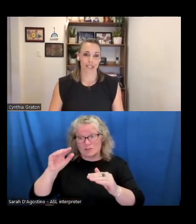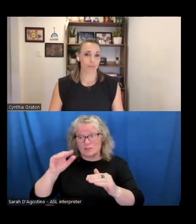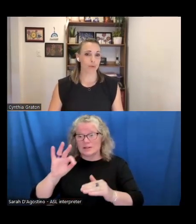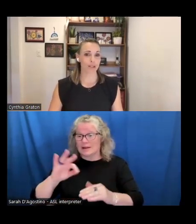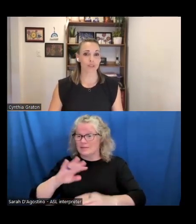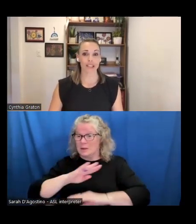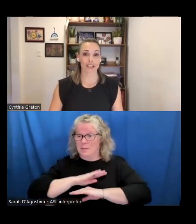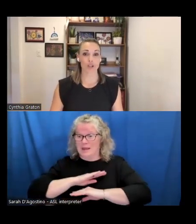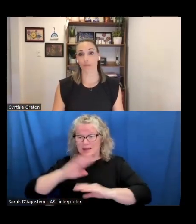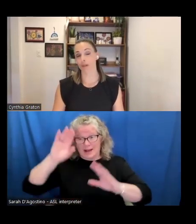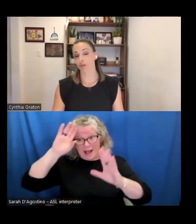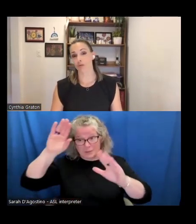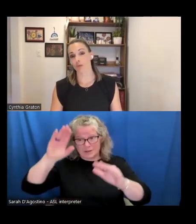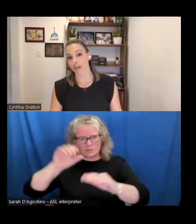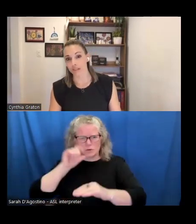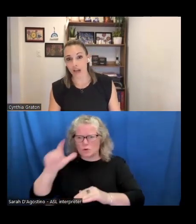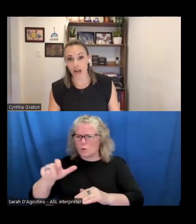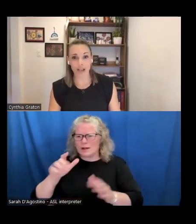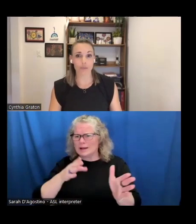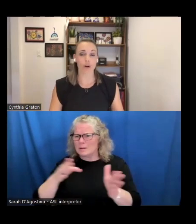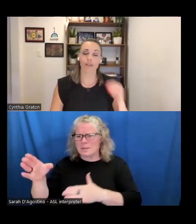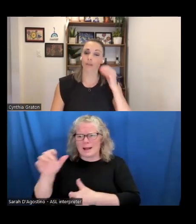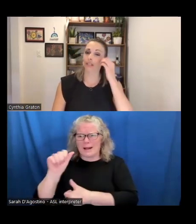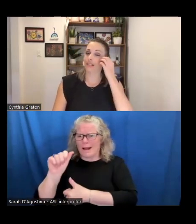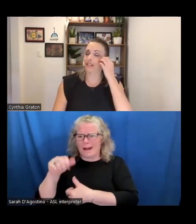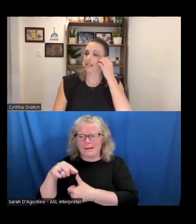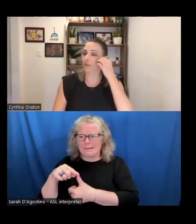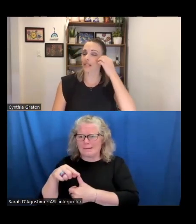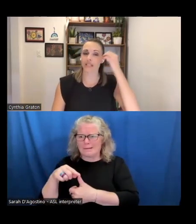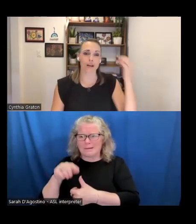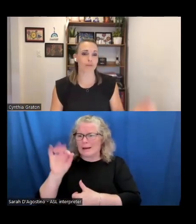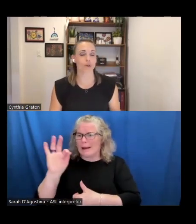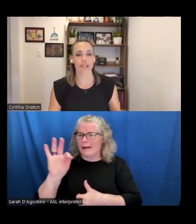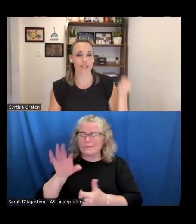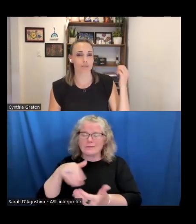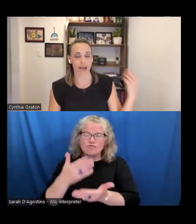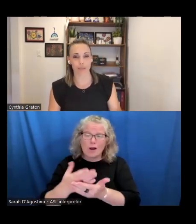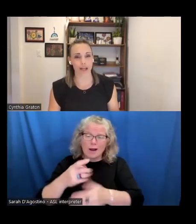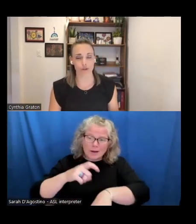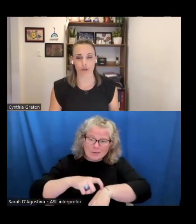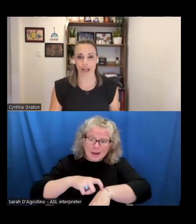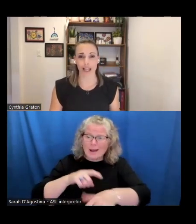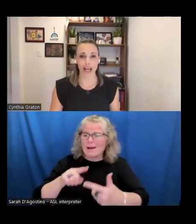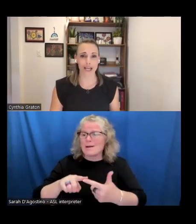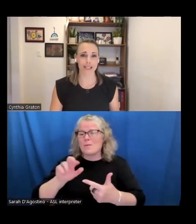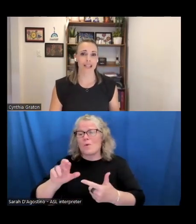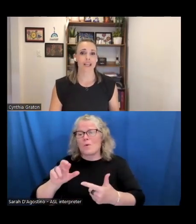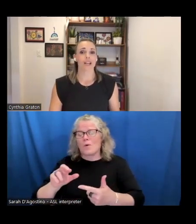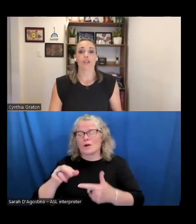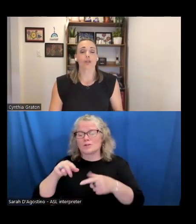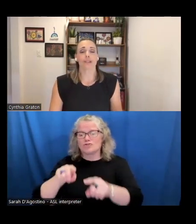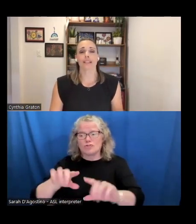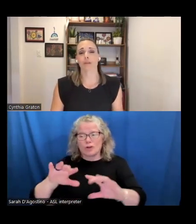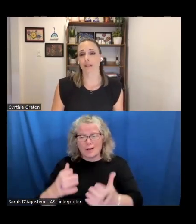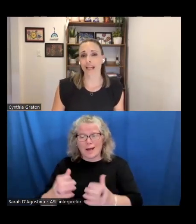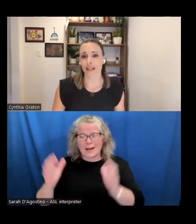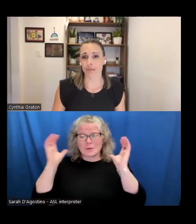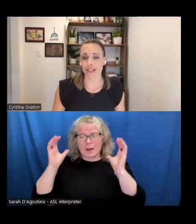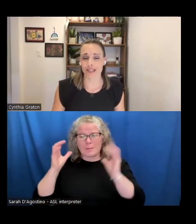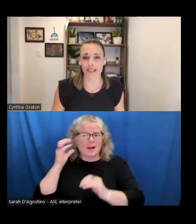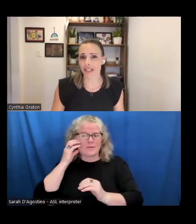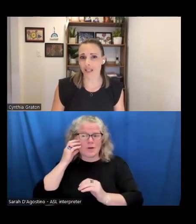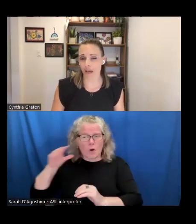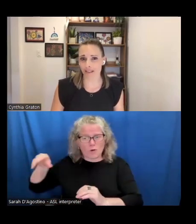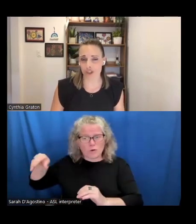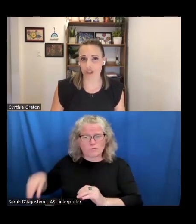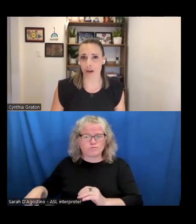For example, if the kid is coming to school on time, or if the kid is keeping his cell phone in his backpack during class, you don't need a plan